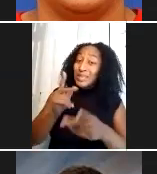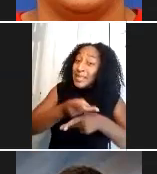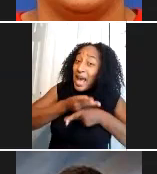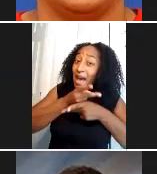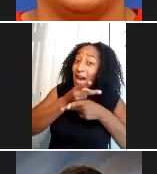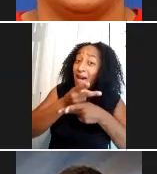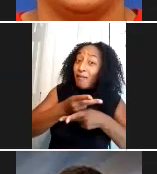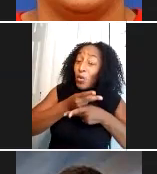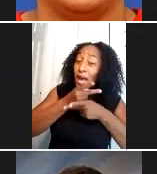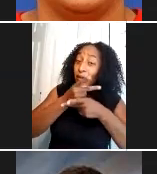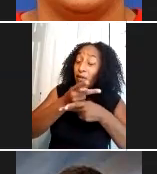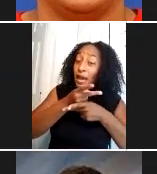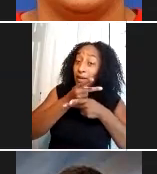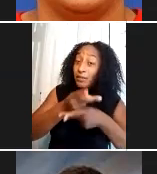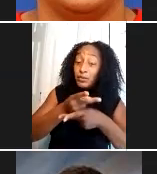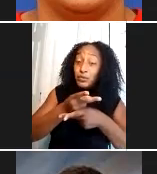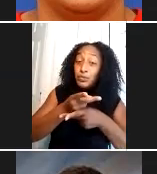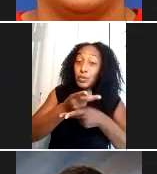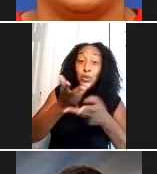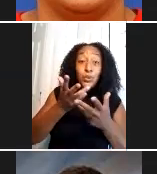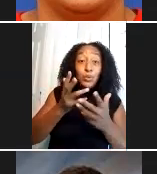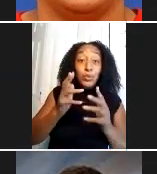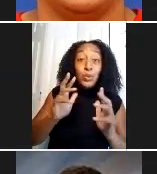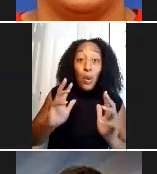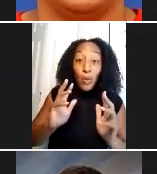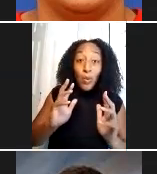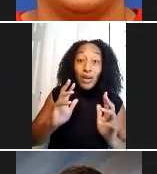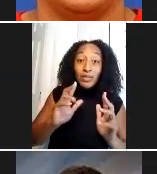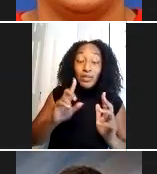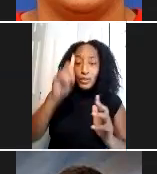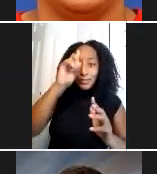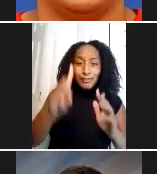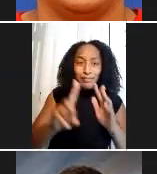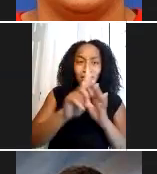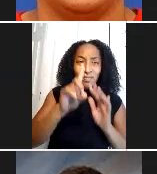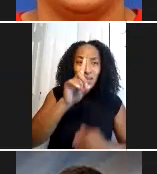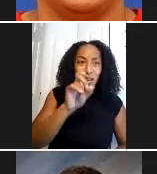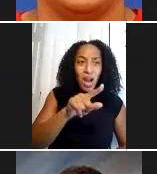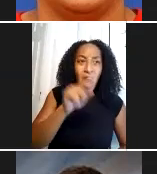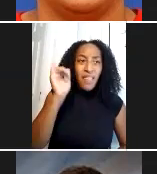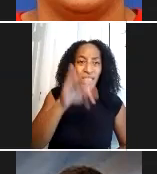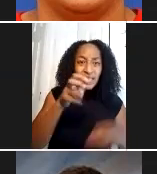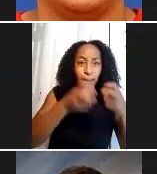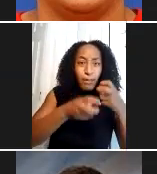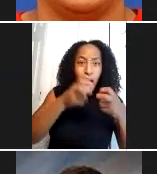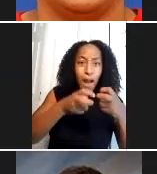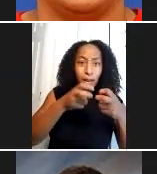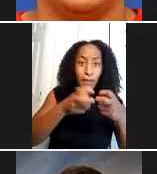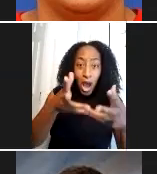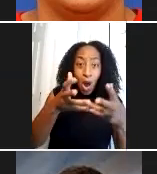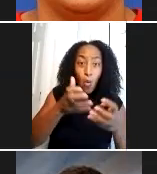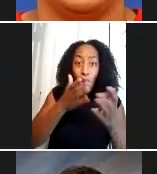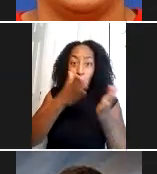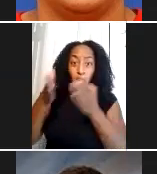time solving a problem that's already been solved, right? So it's important once you formulate